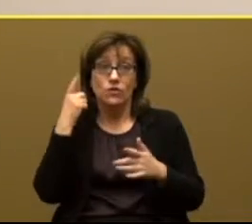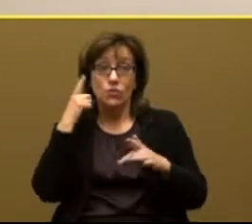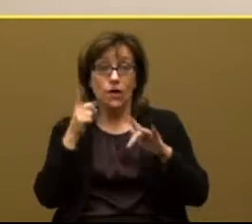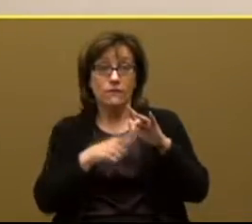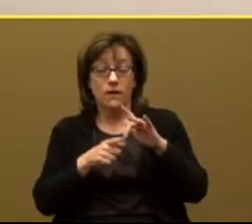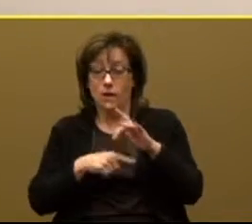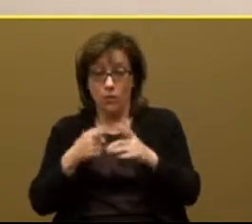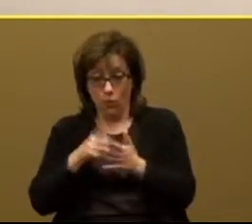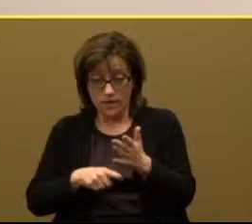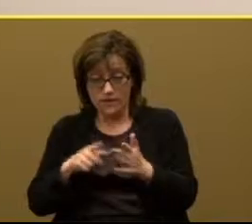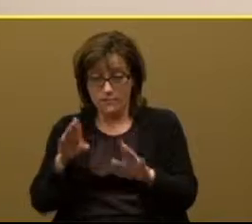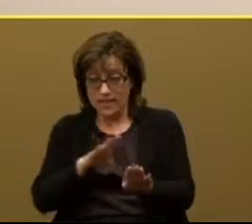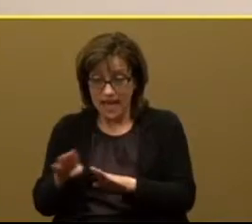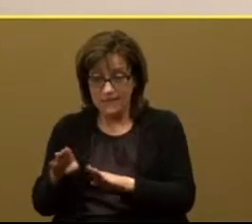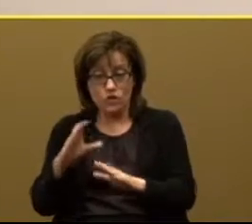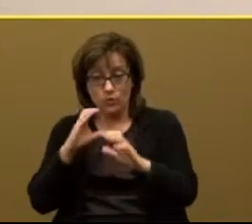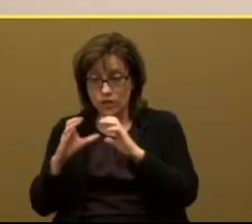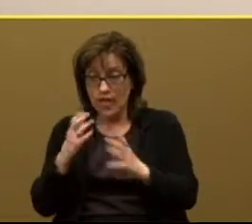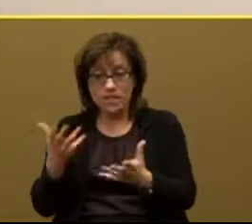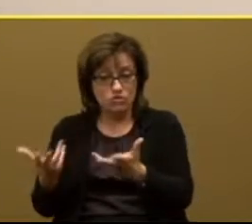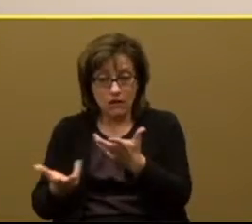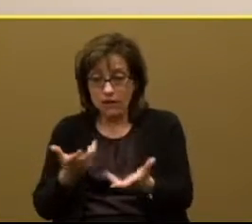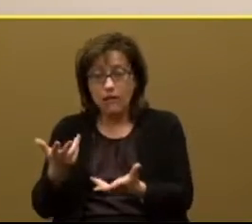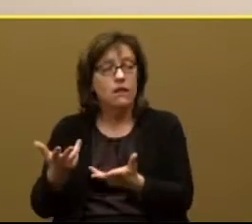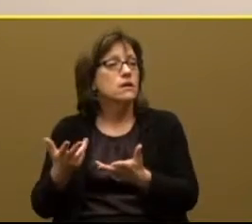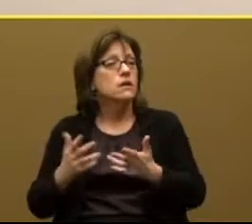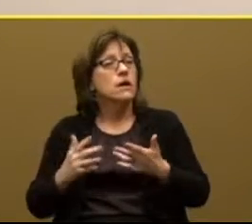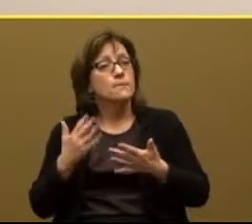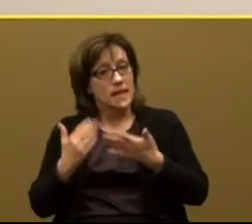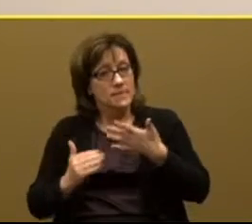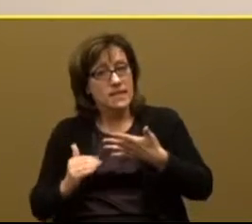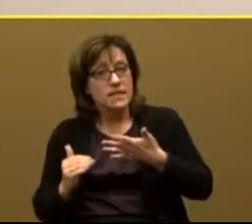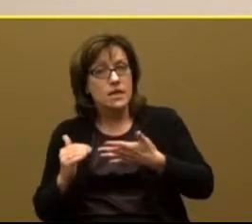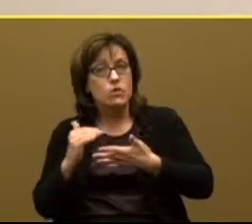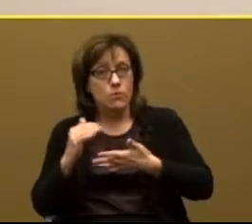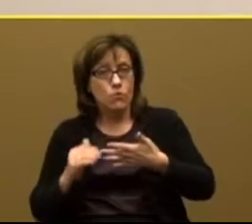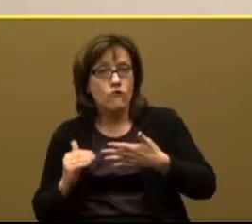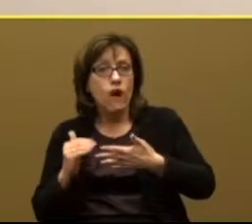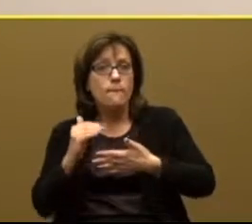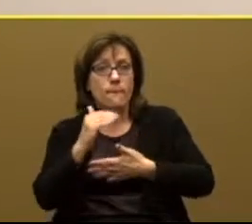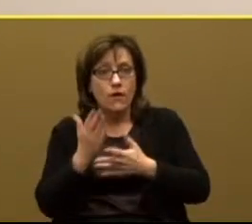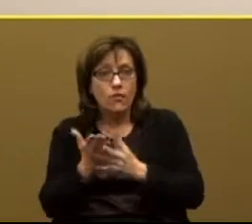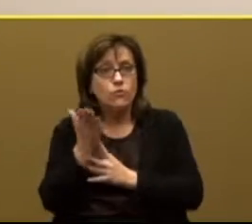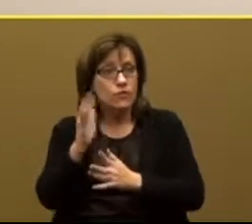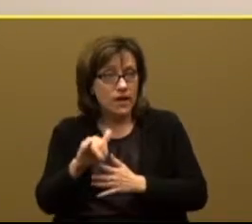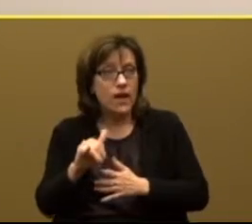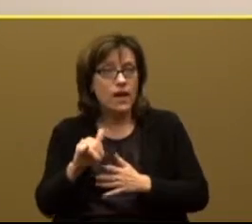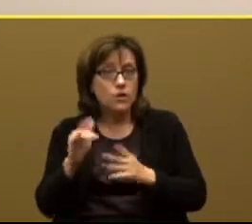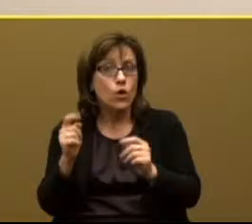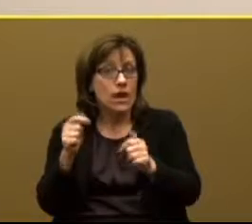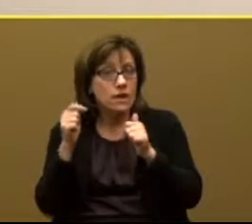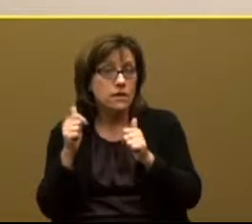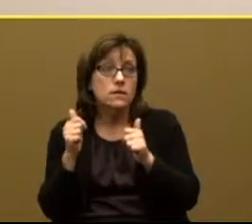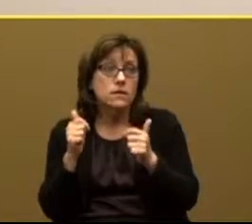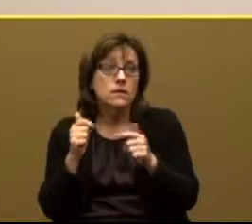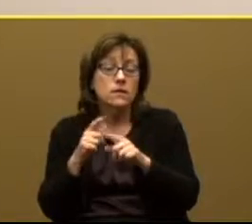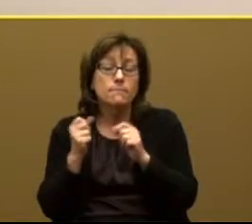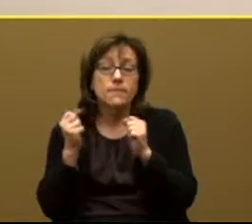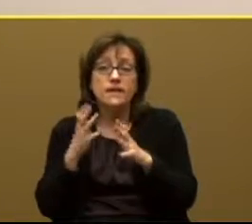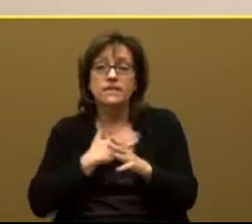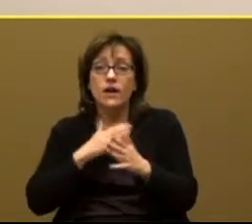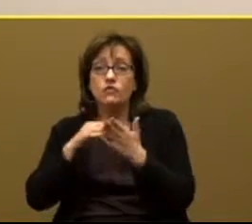They may move through these first 3 phases of PECS very quickly. So many of our students